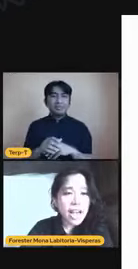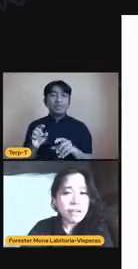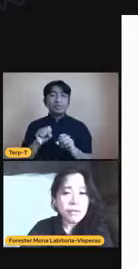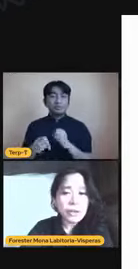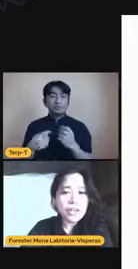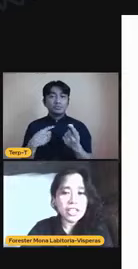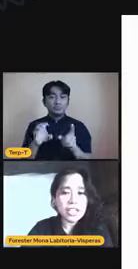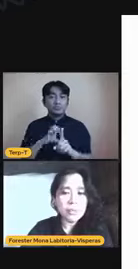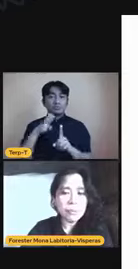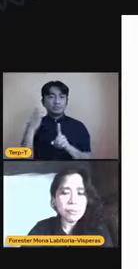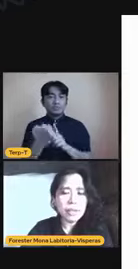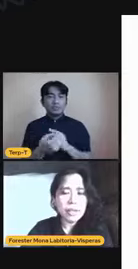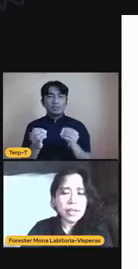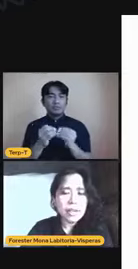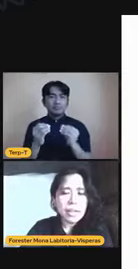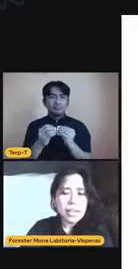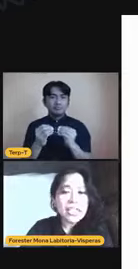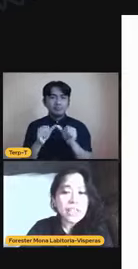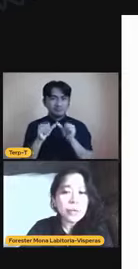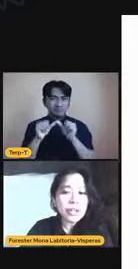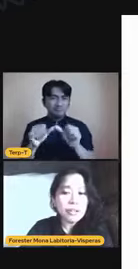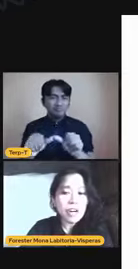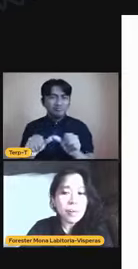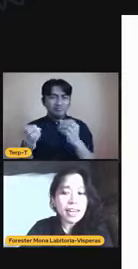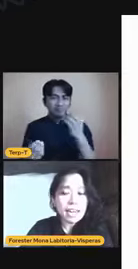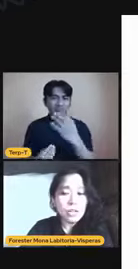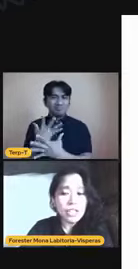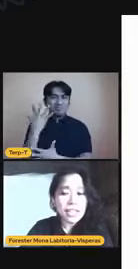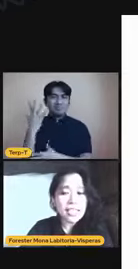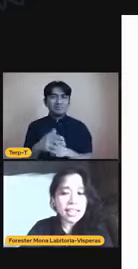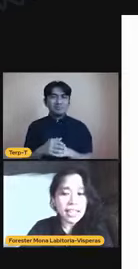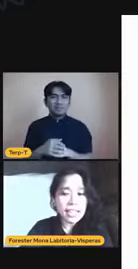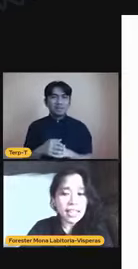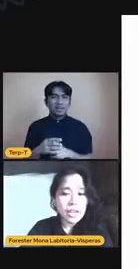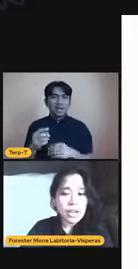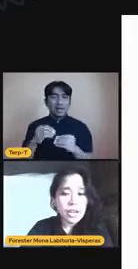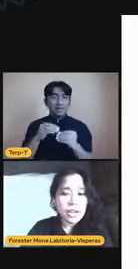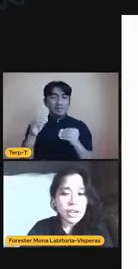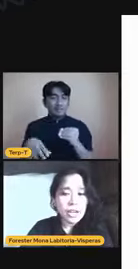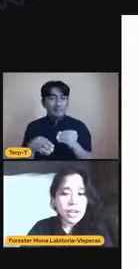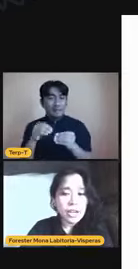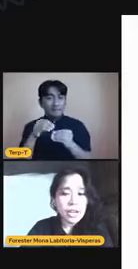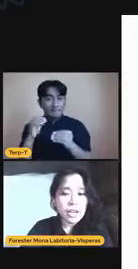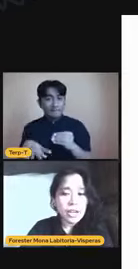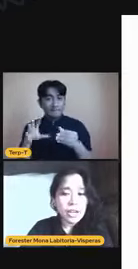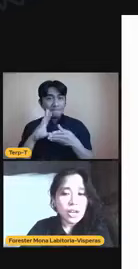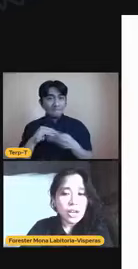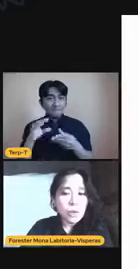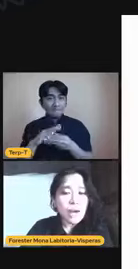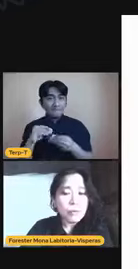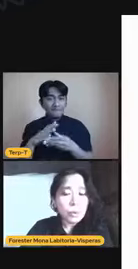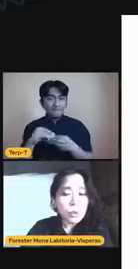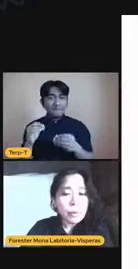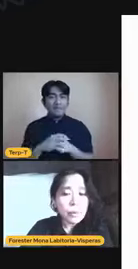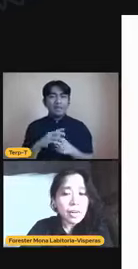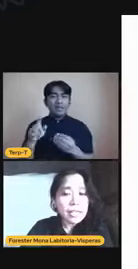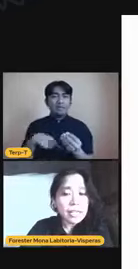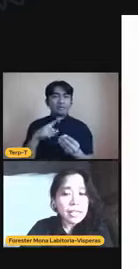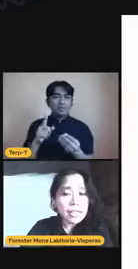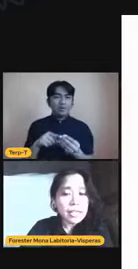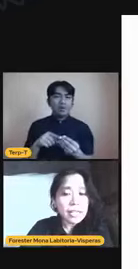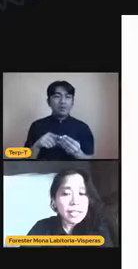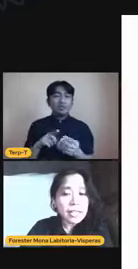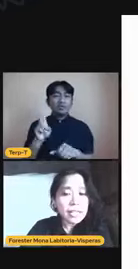thrive and flourish. This is where the farming analogy kicks in. Use